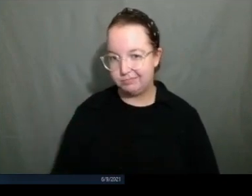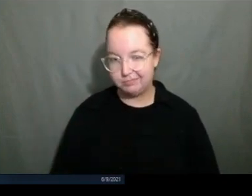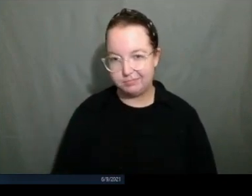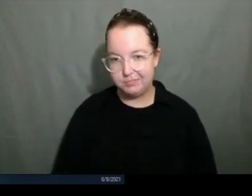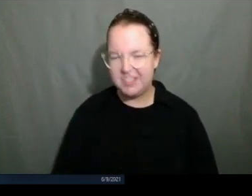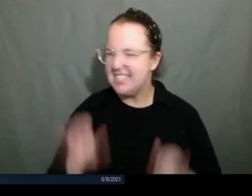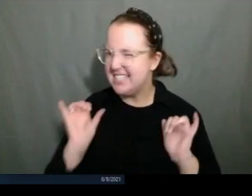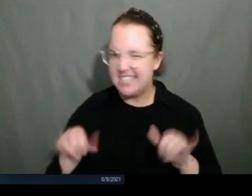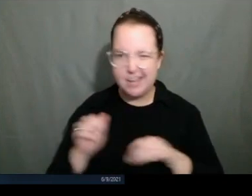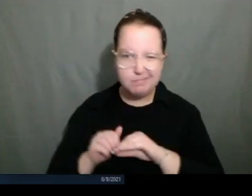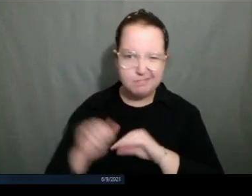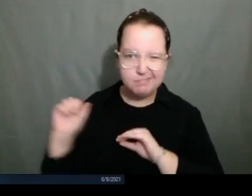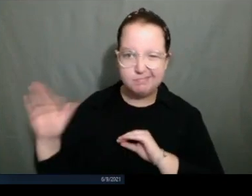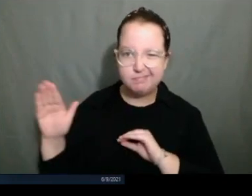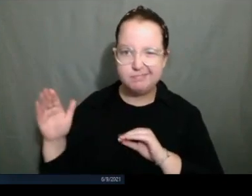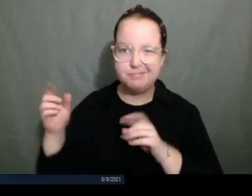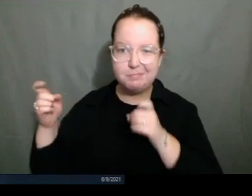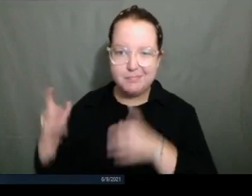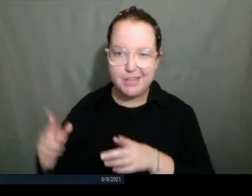your manager for approval.